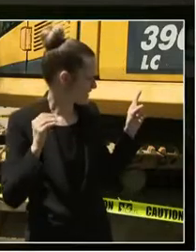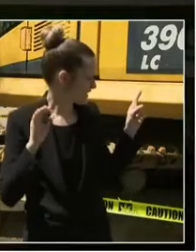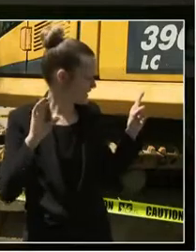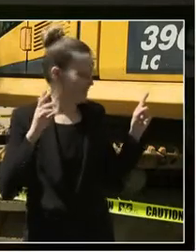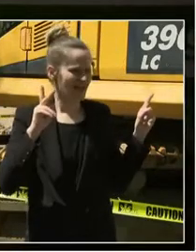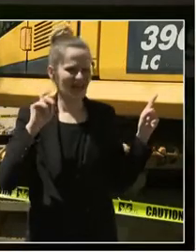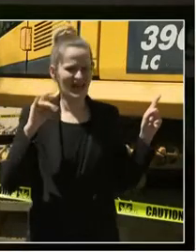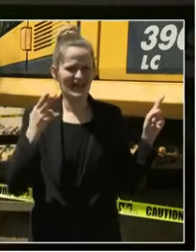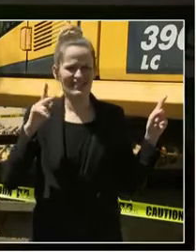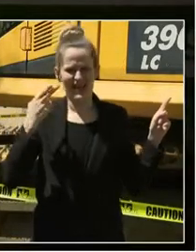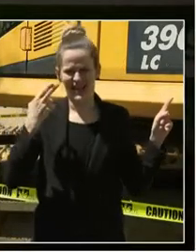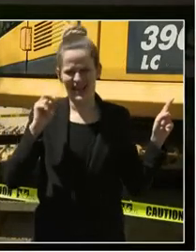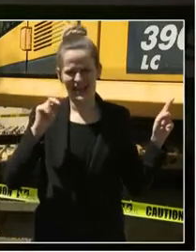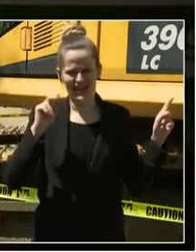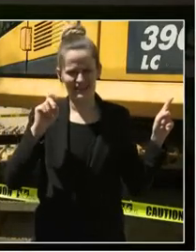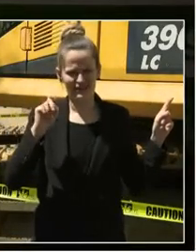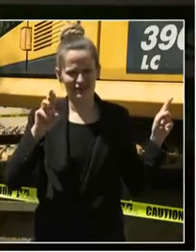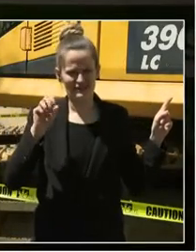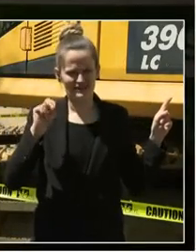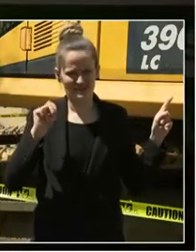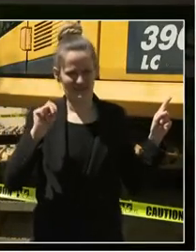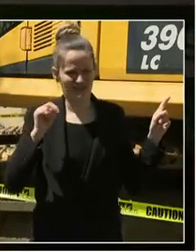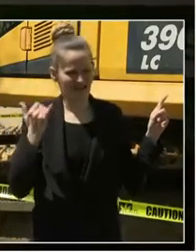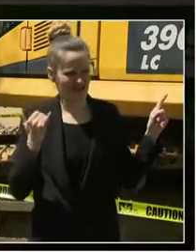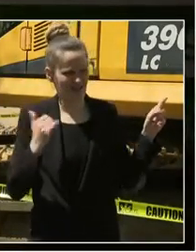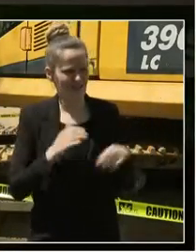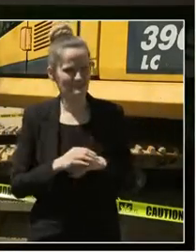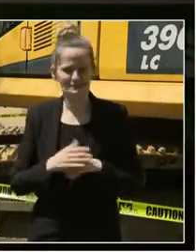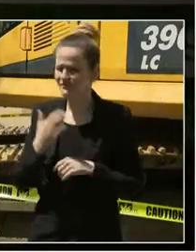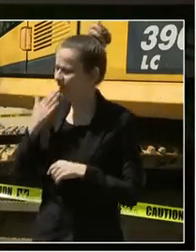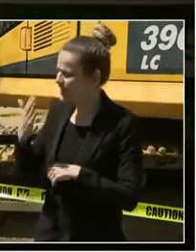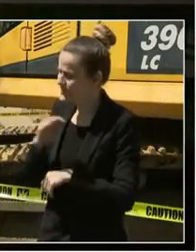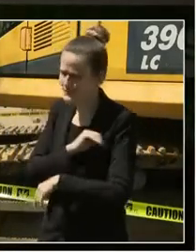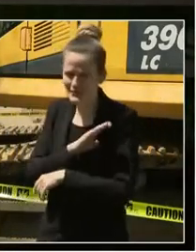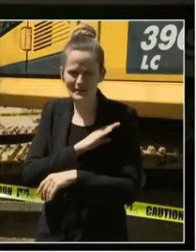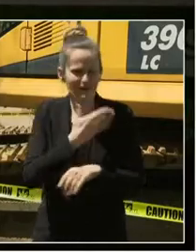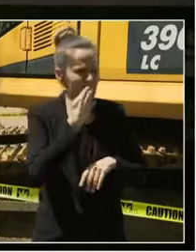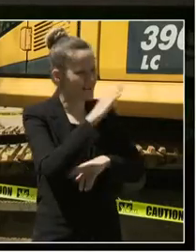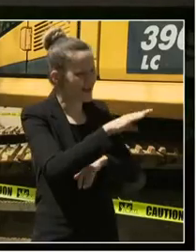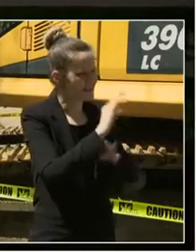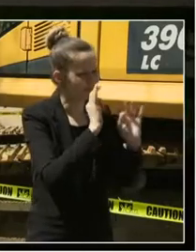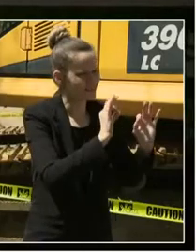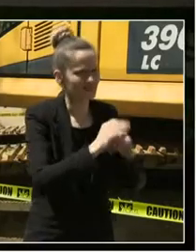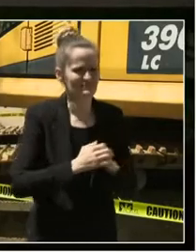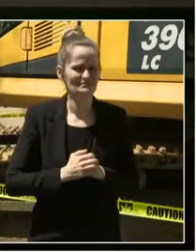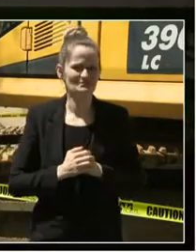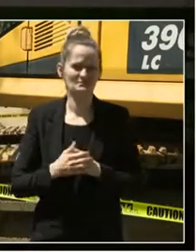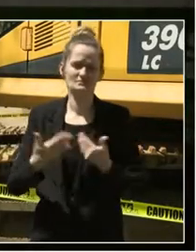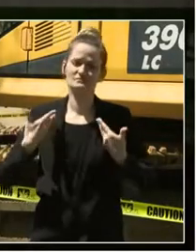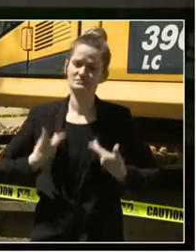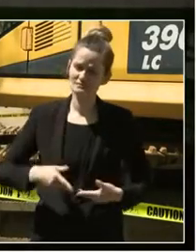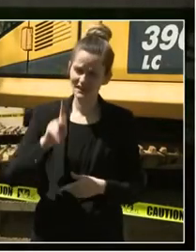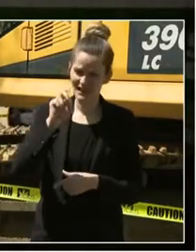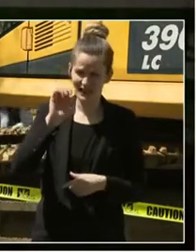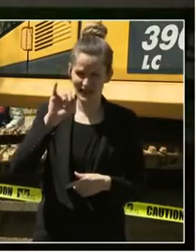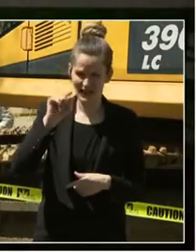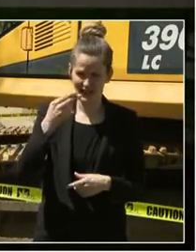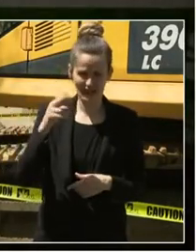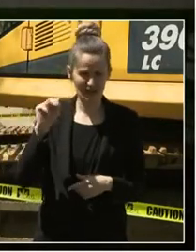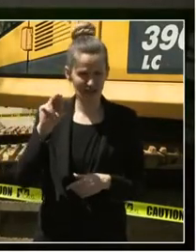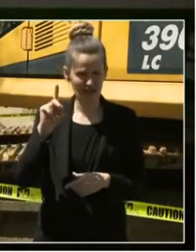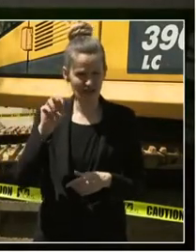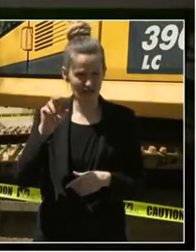Thank you, Madam Mayor. Good afternoon, everyone. Once again, my name is Keith Anderson, the Director of Department of General